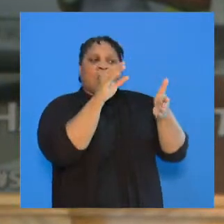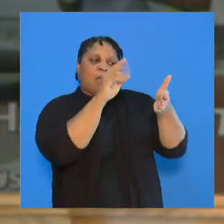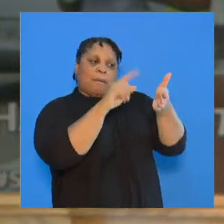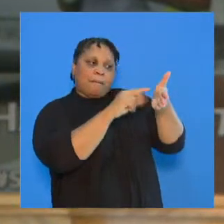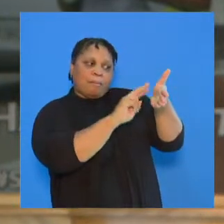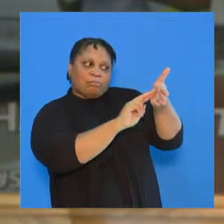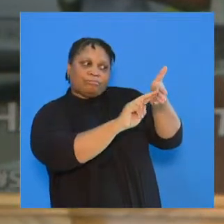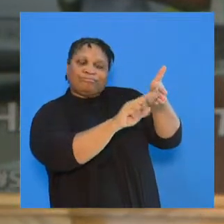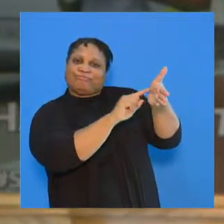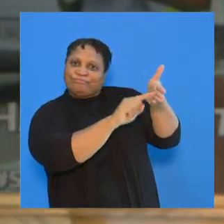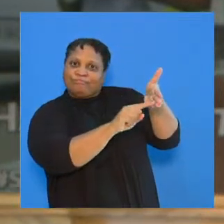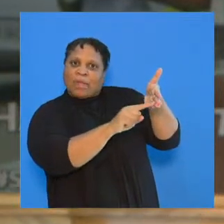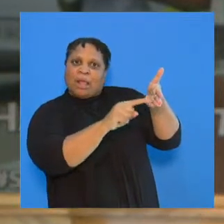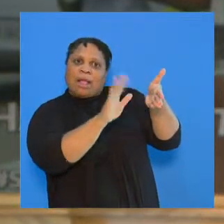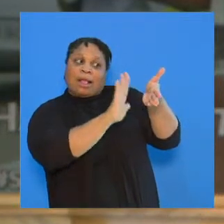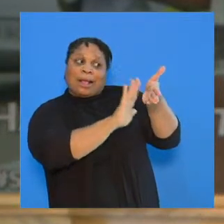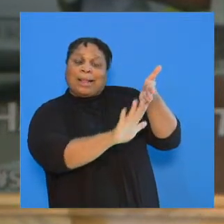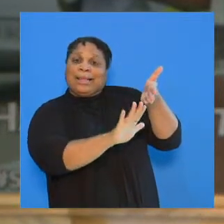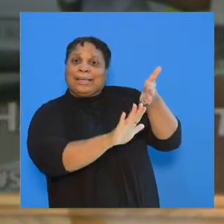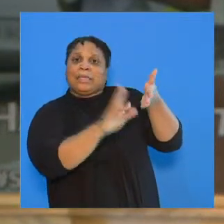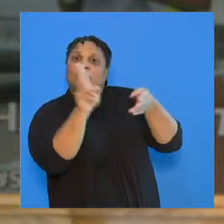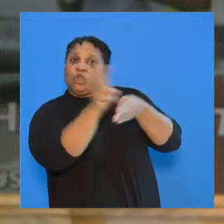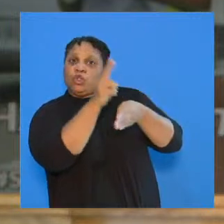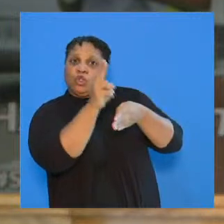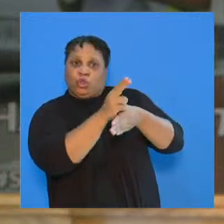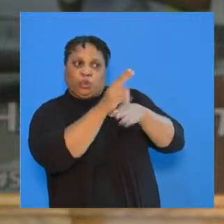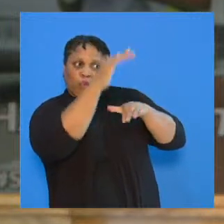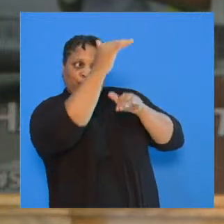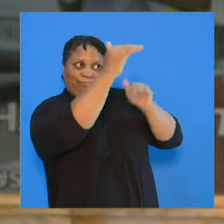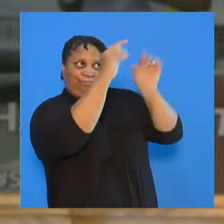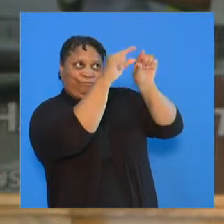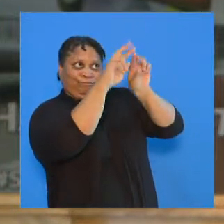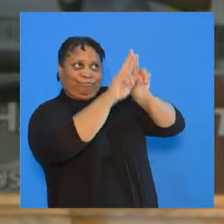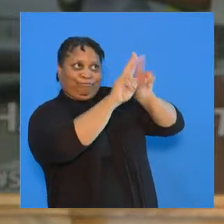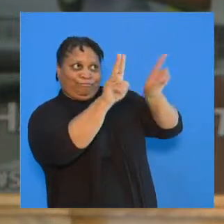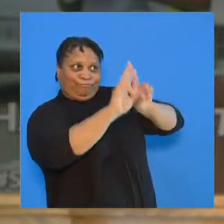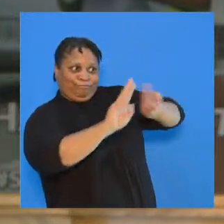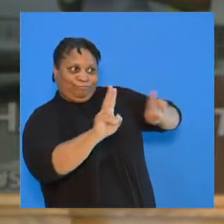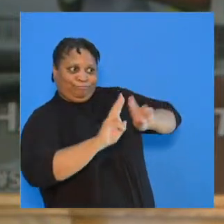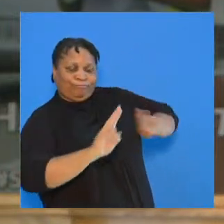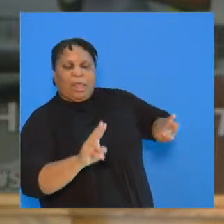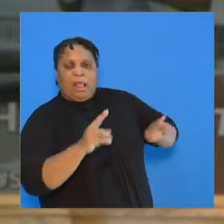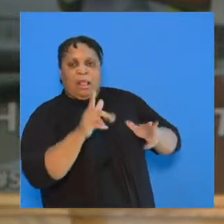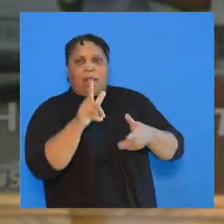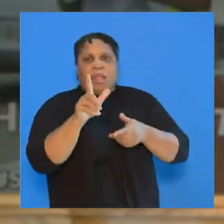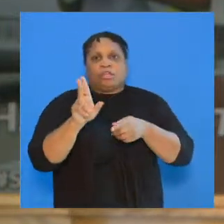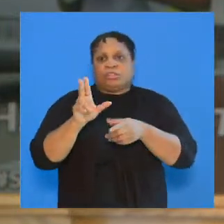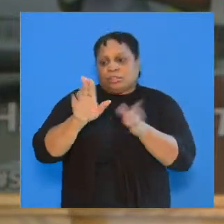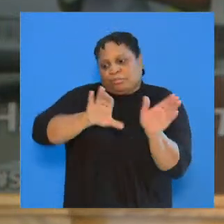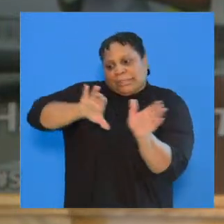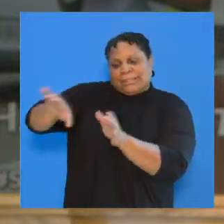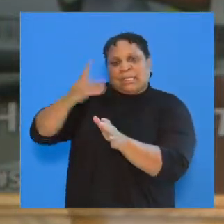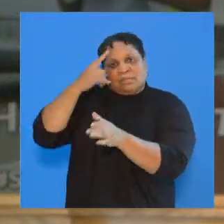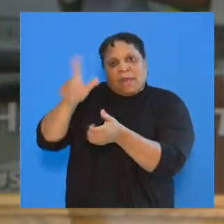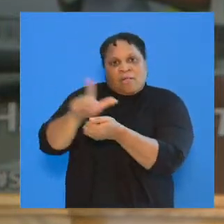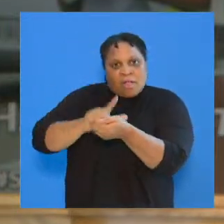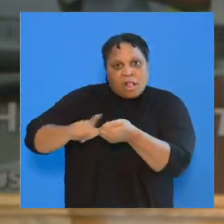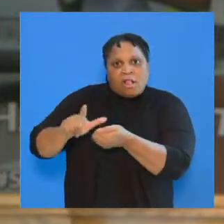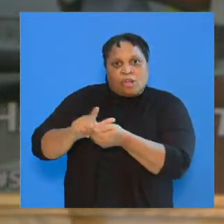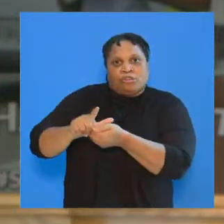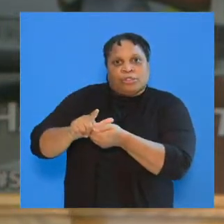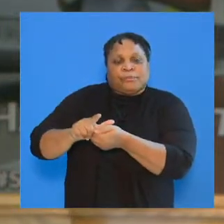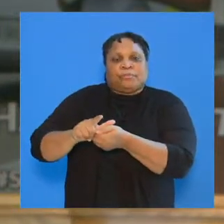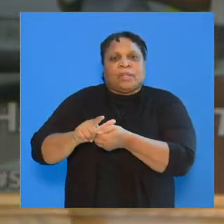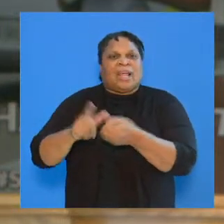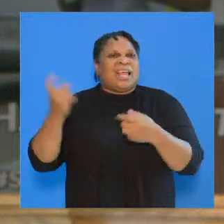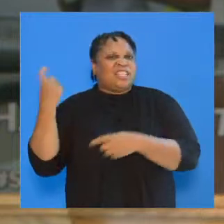and used, and hot temperatures should be used when laundering these items. And finally, gym staff should be encouraged